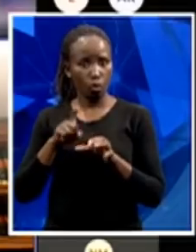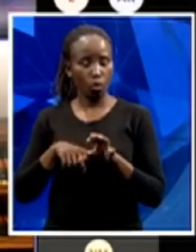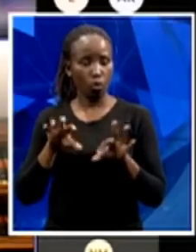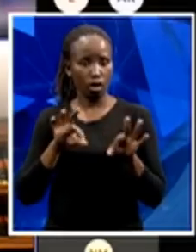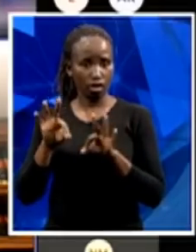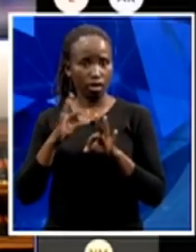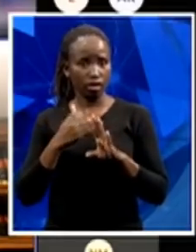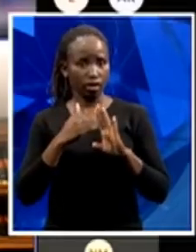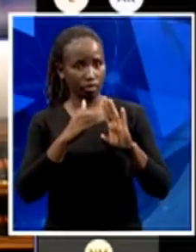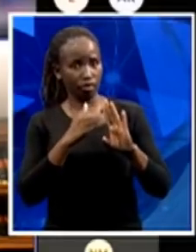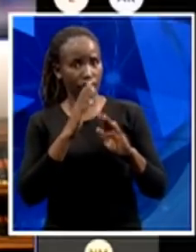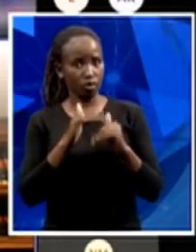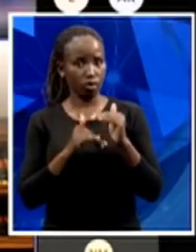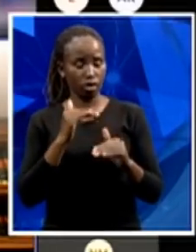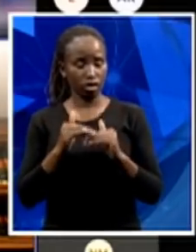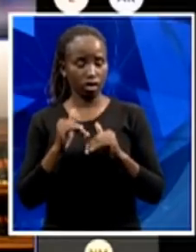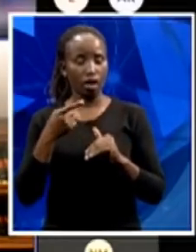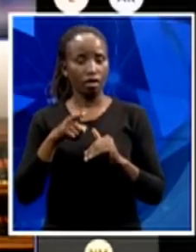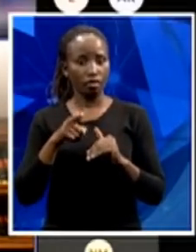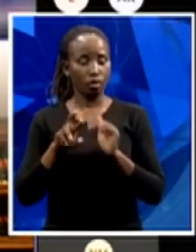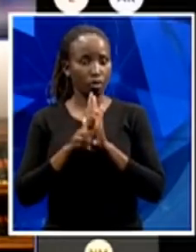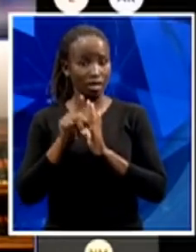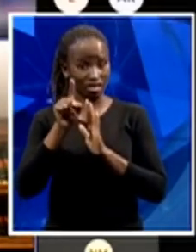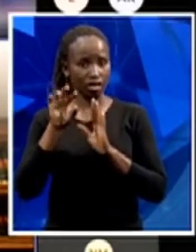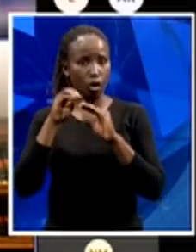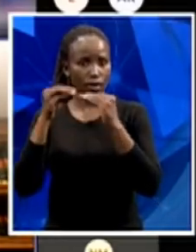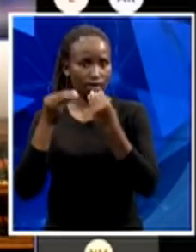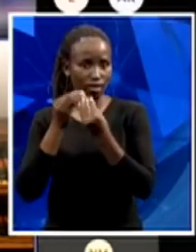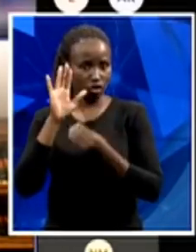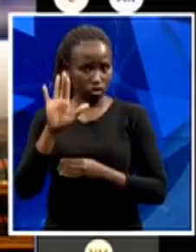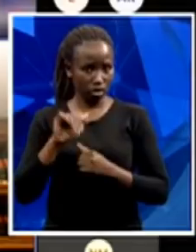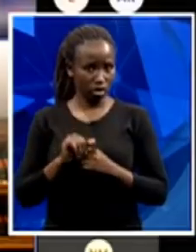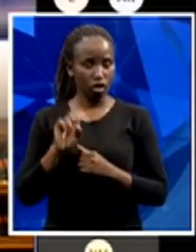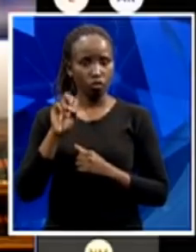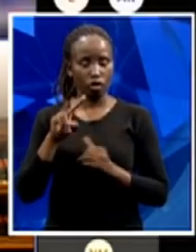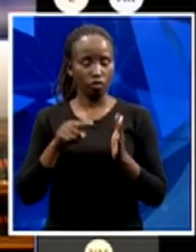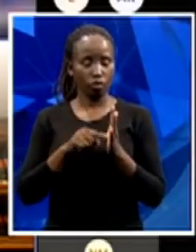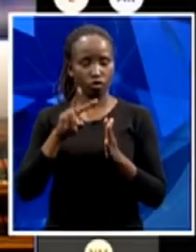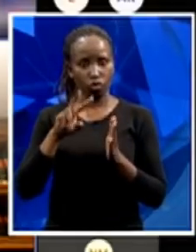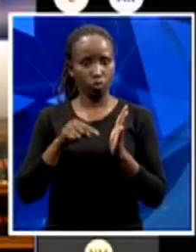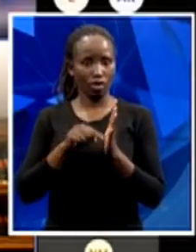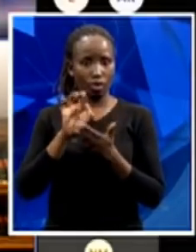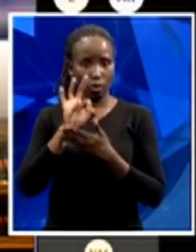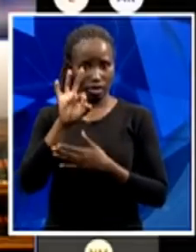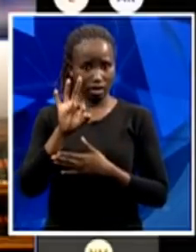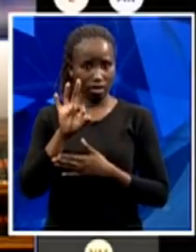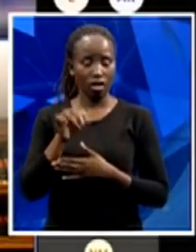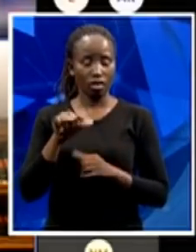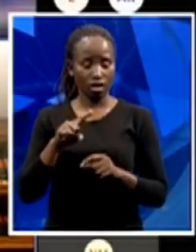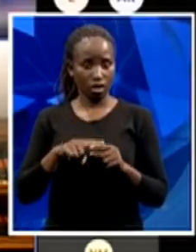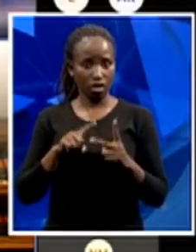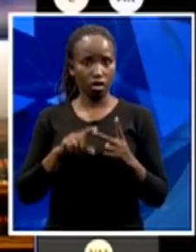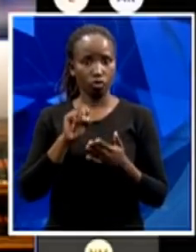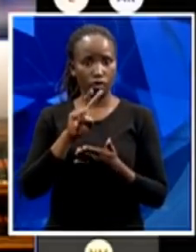organization." That's in 12.2.13. And then it provides in 12.2.19, have the power in